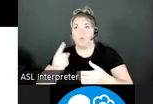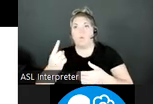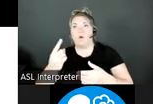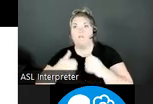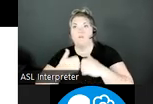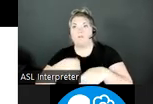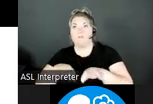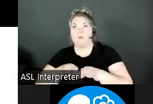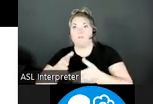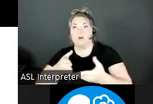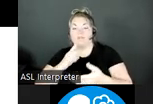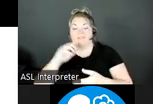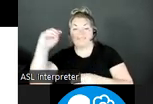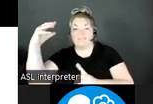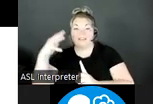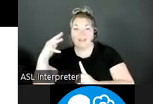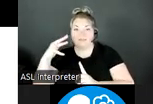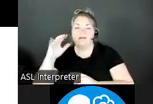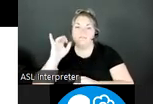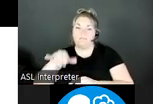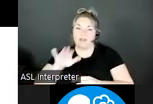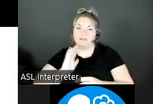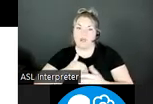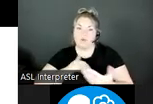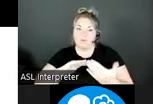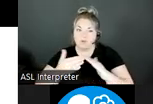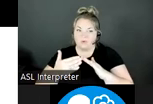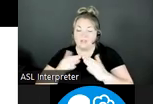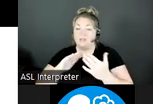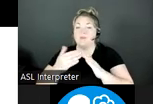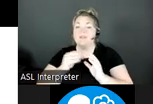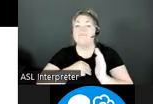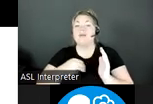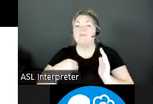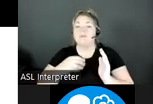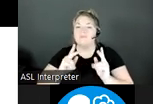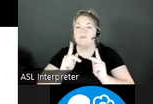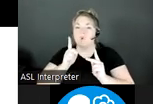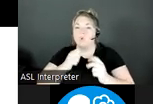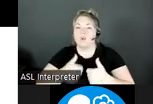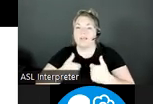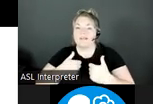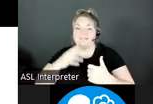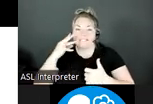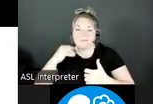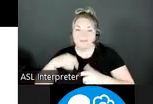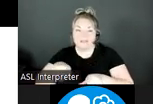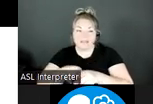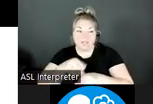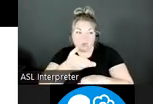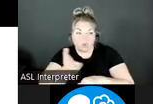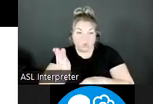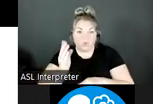parts is the sun, which is our community and our community members, our folks with lived experience like you, who really